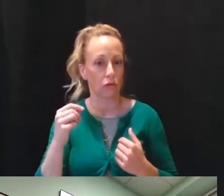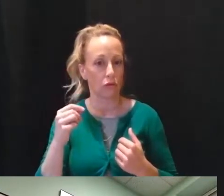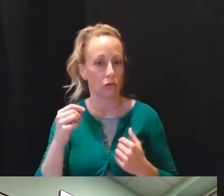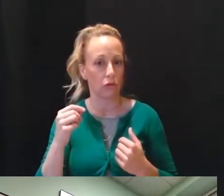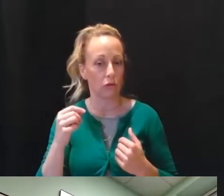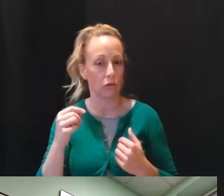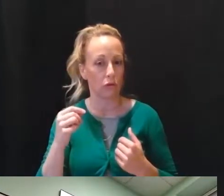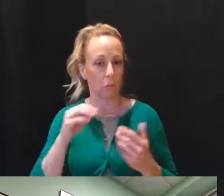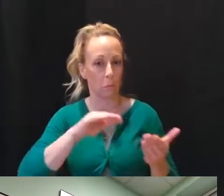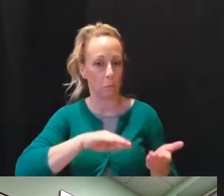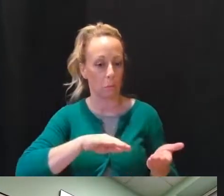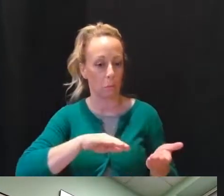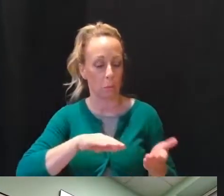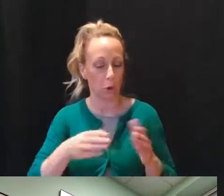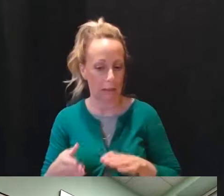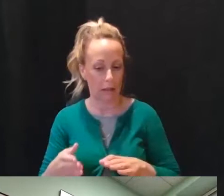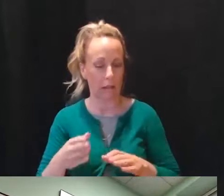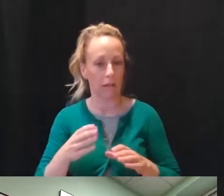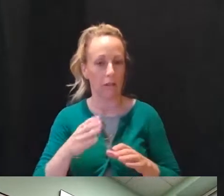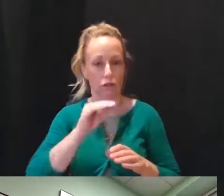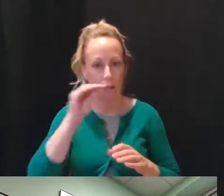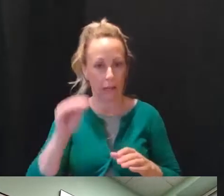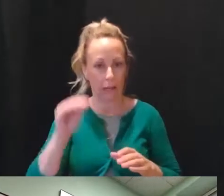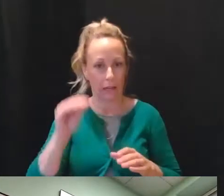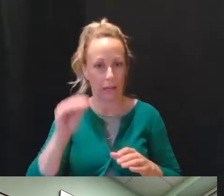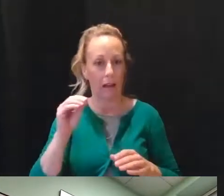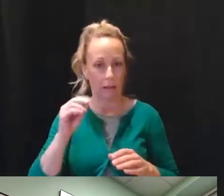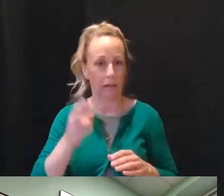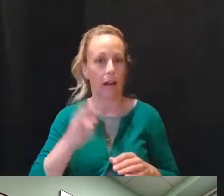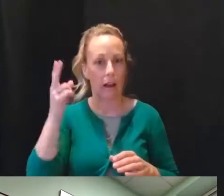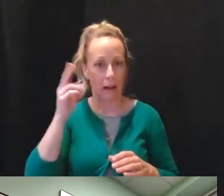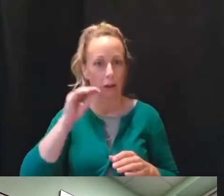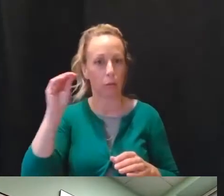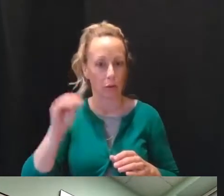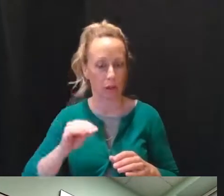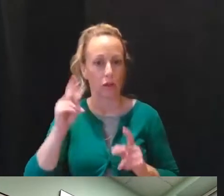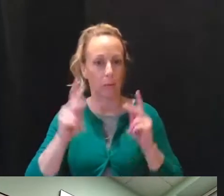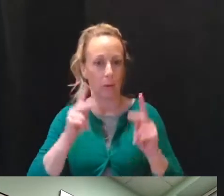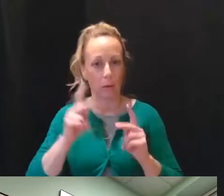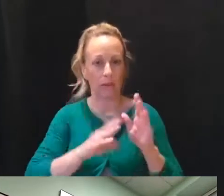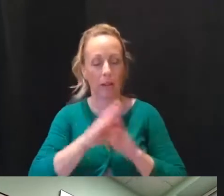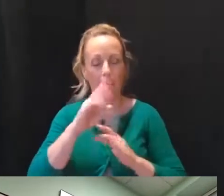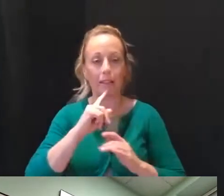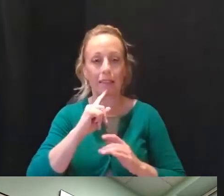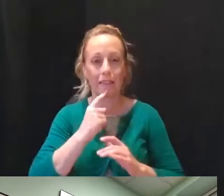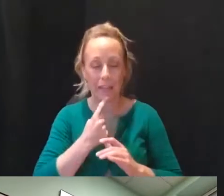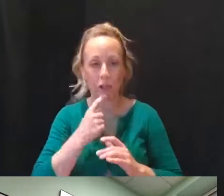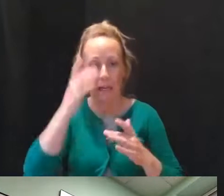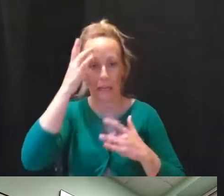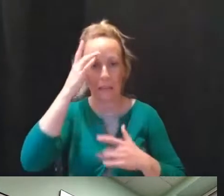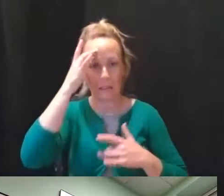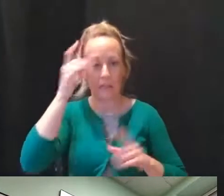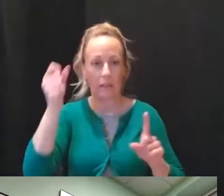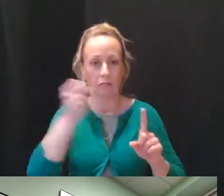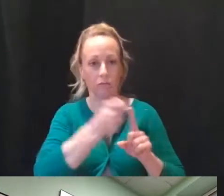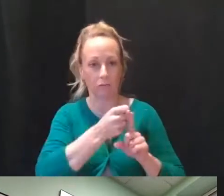mortality rate, higher rate of people developing severe illness that lands them in the